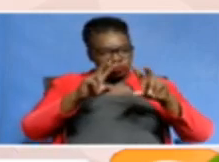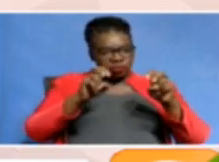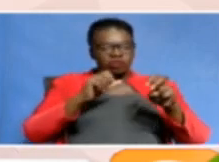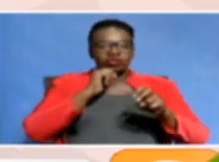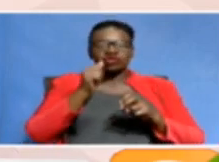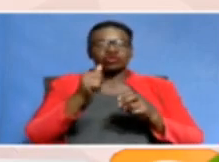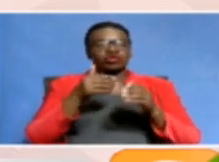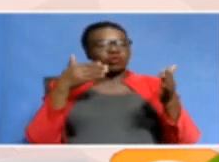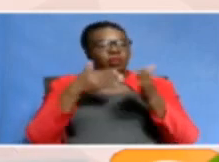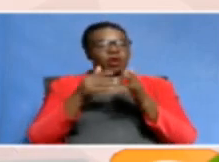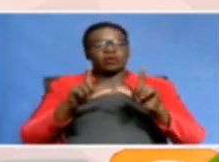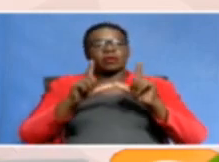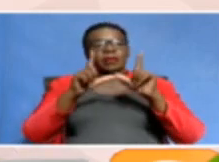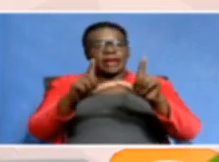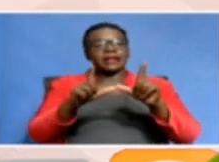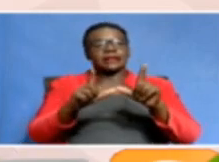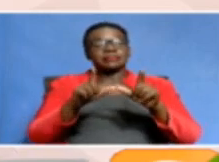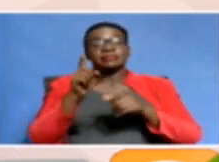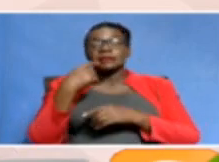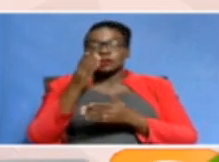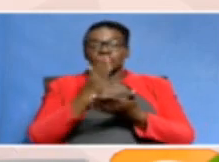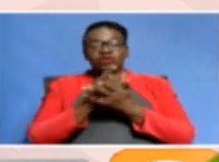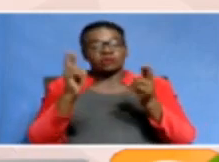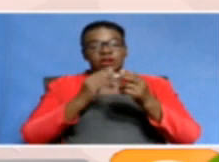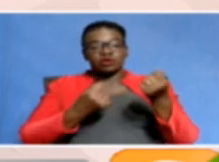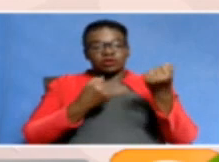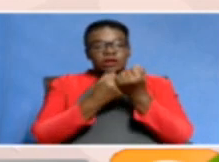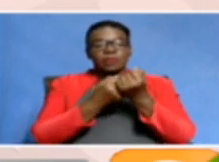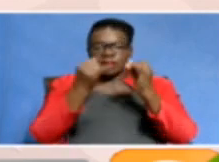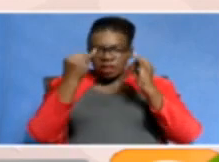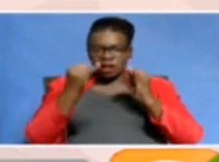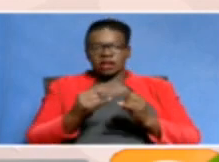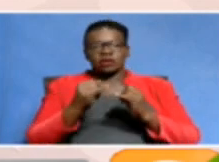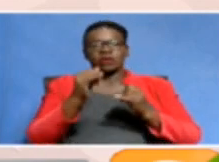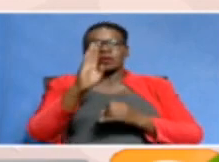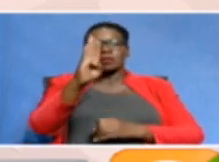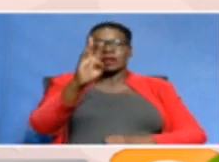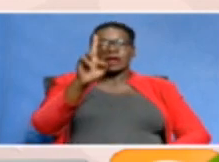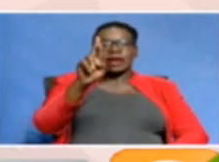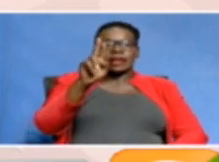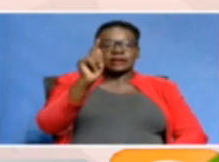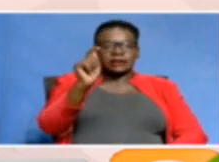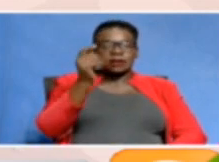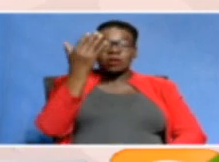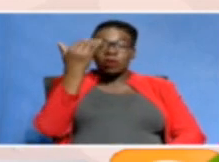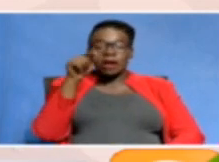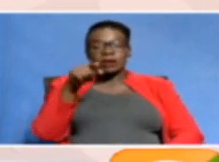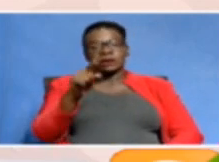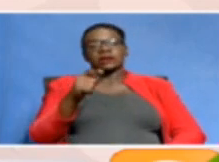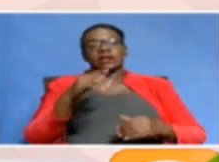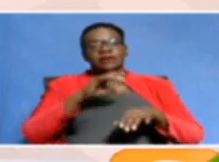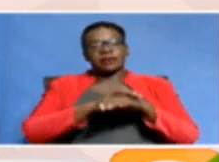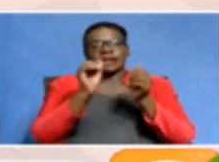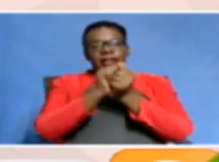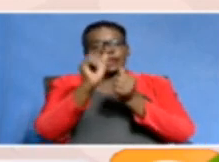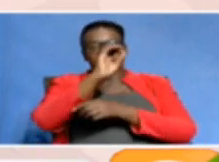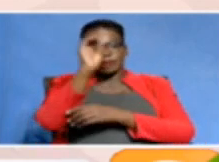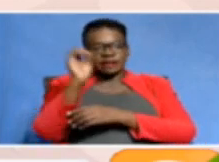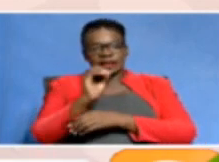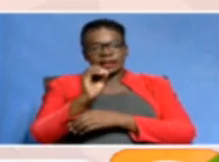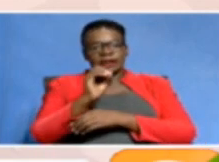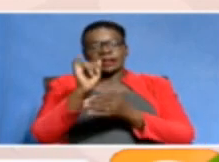yasinyimwe leseni. Kimutai amesema wataunga mkono mfumo mpya wa usafiri jijini BRT, kwani wao wamepata 10% katika mradi